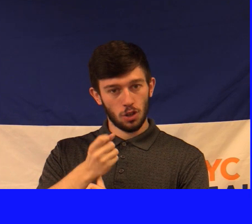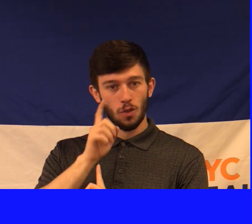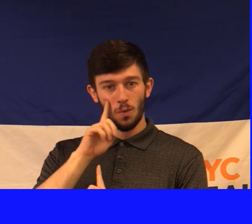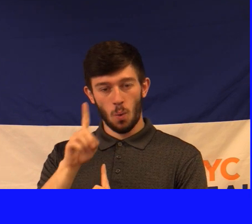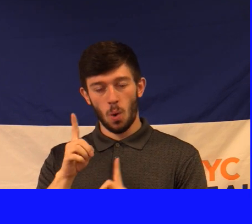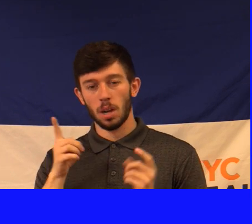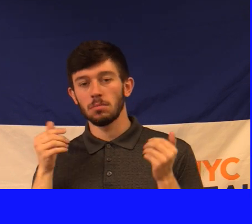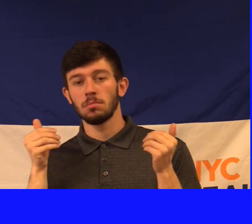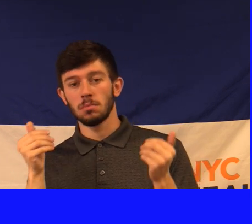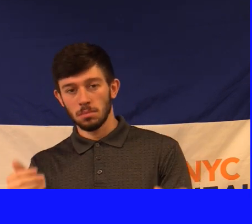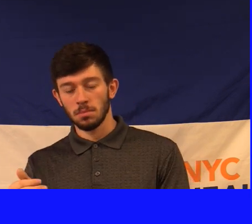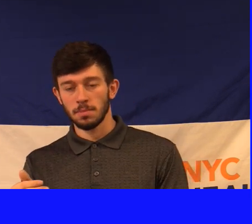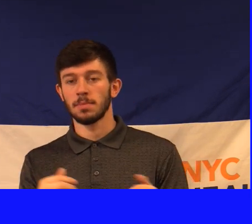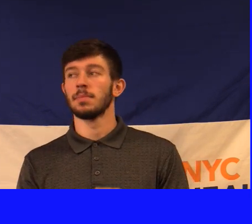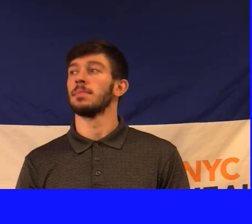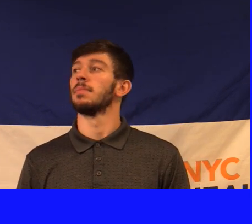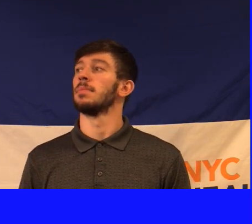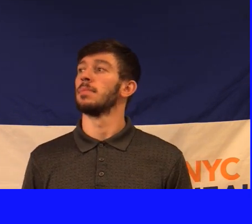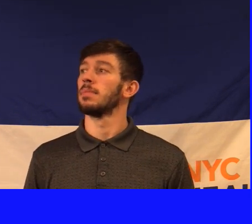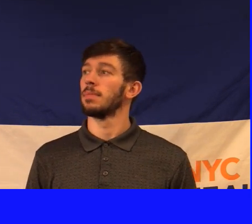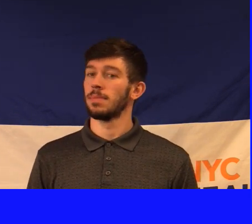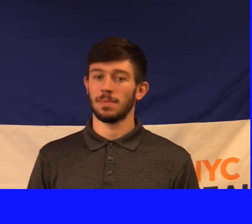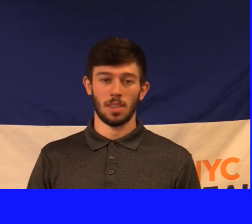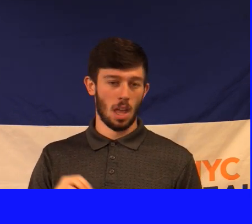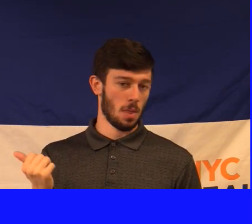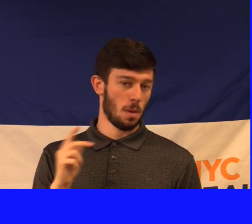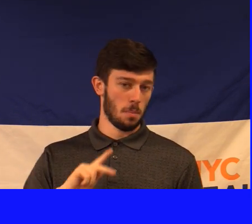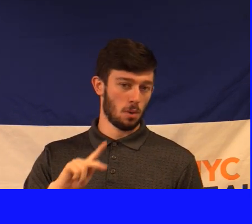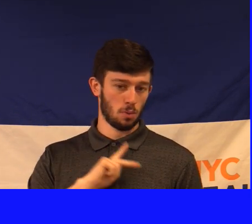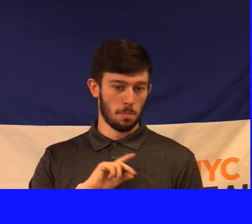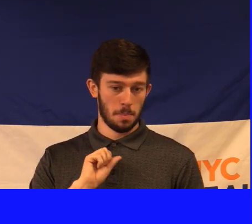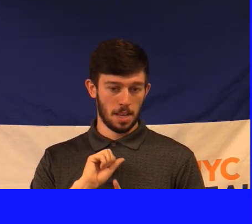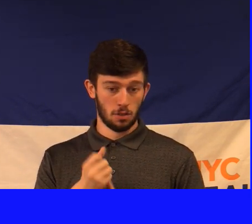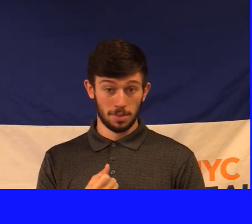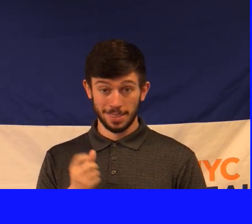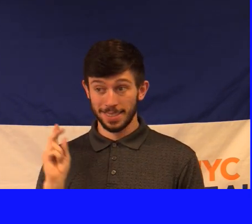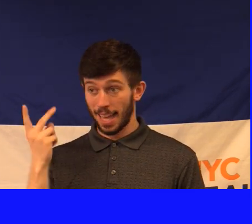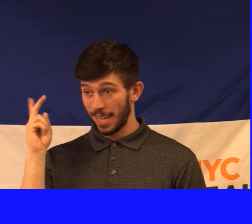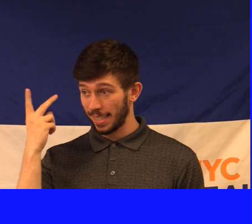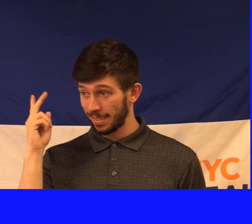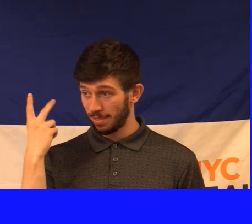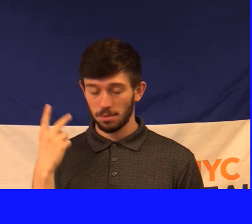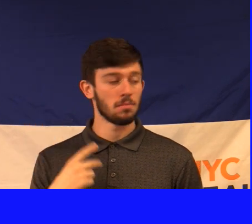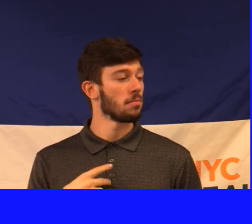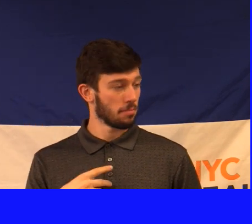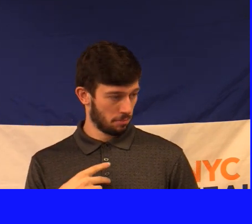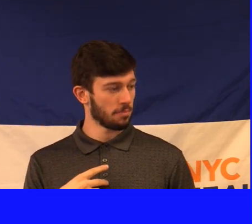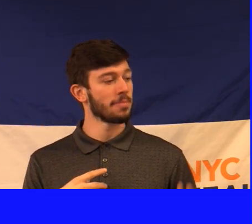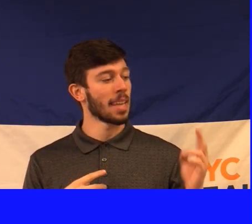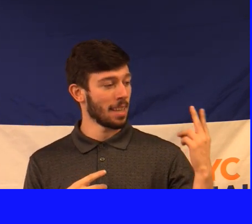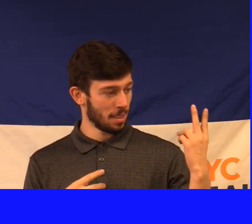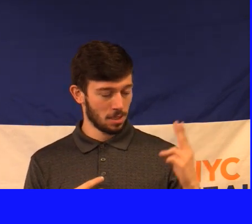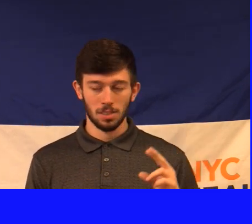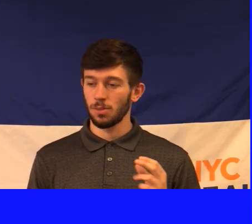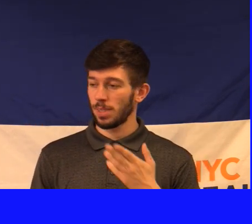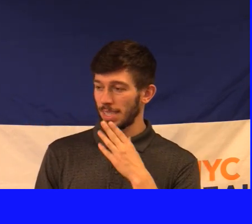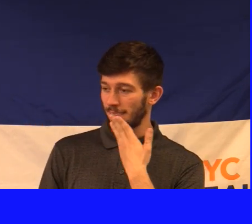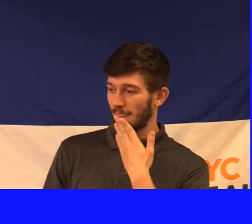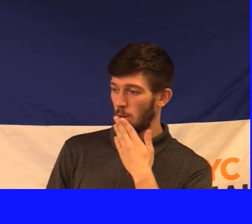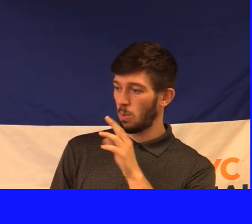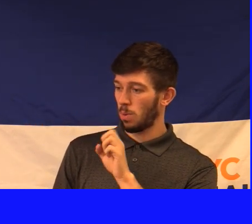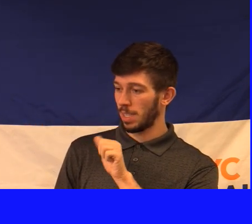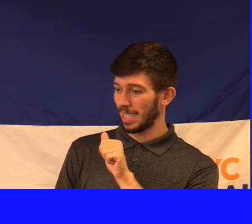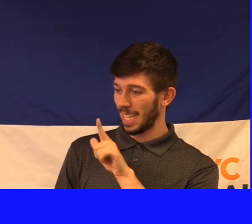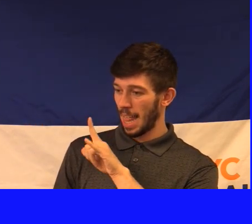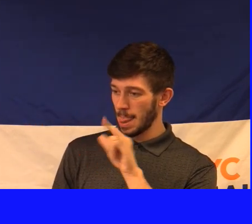litigation, as well as certain personnel matters. Can I hear a second? Second. Thank you, Sally.